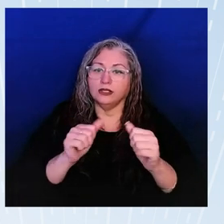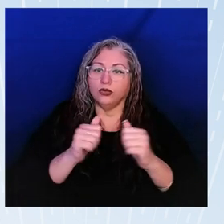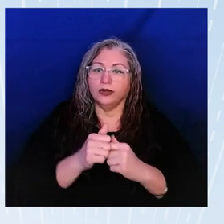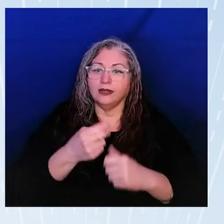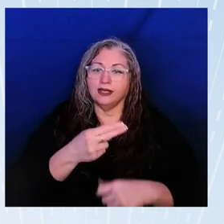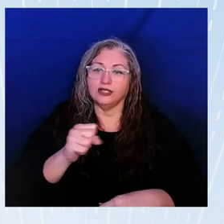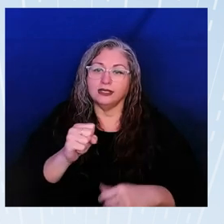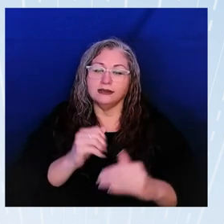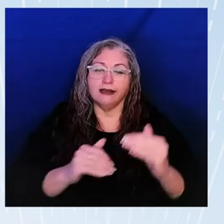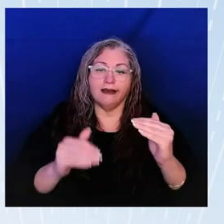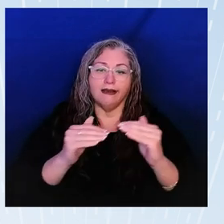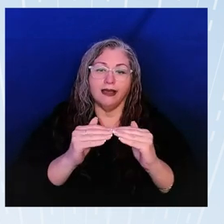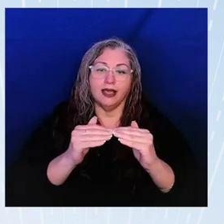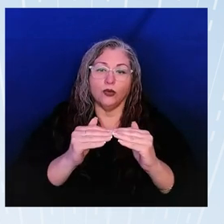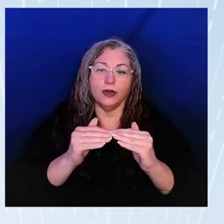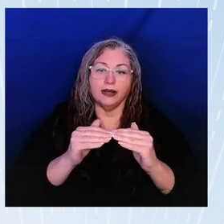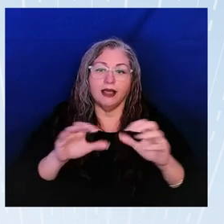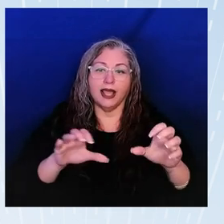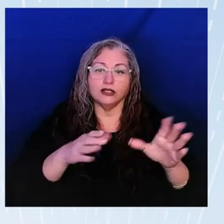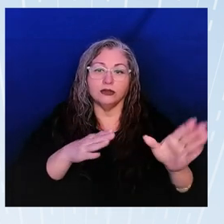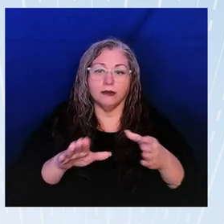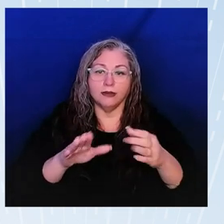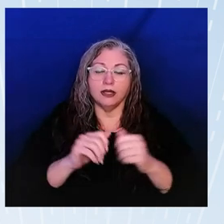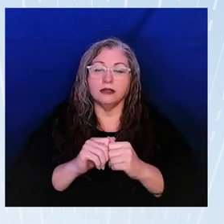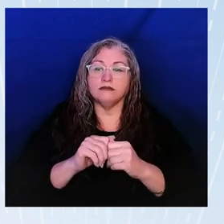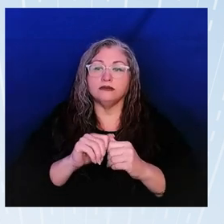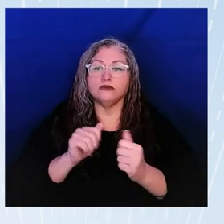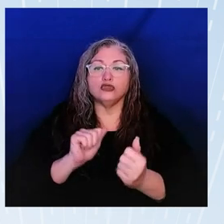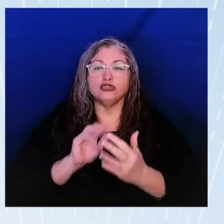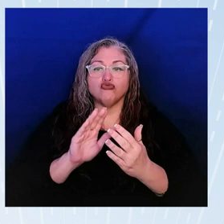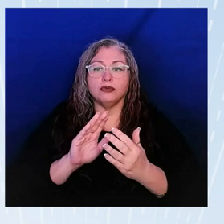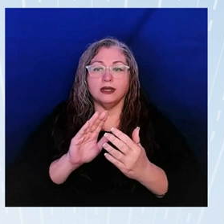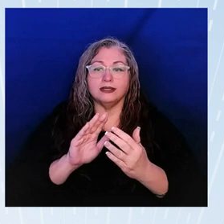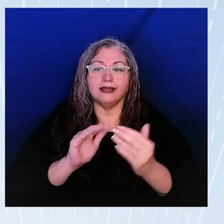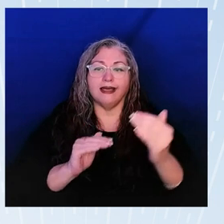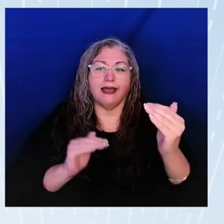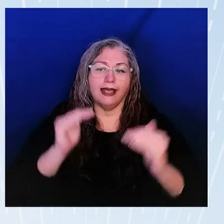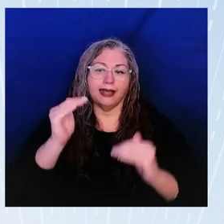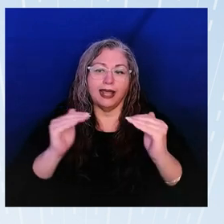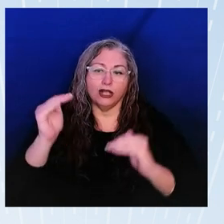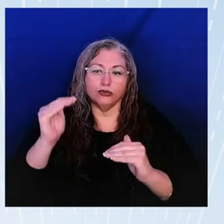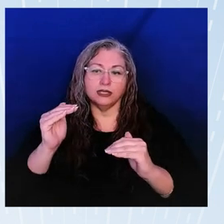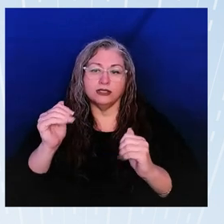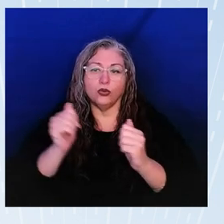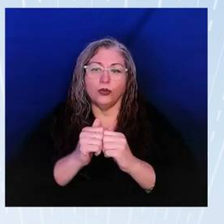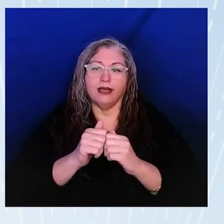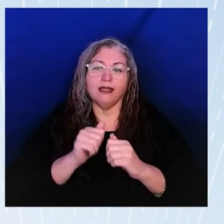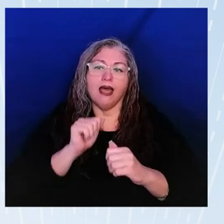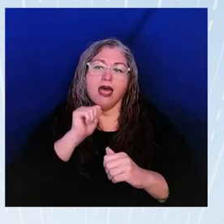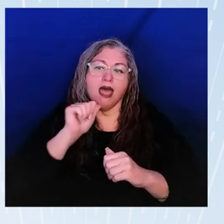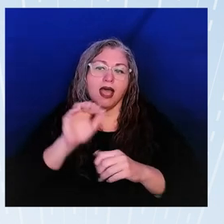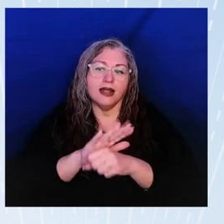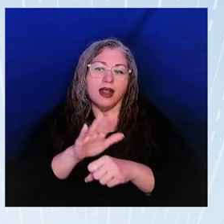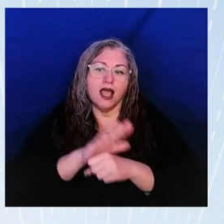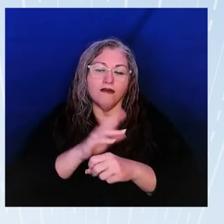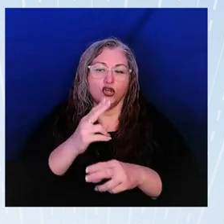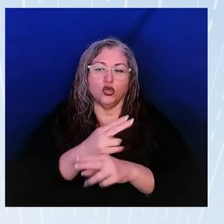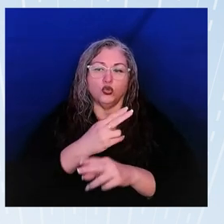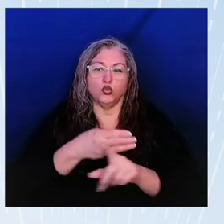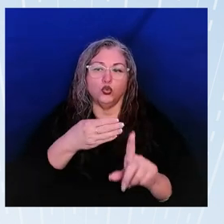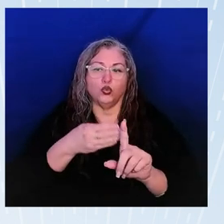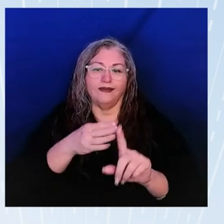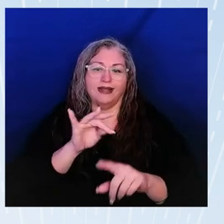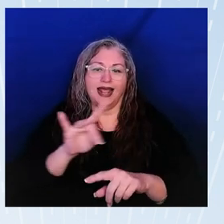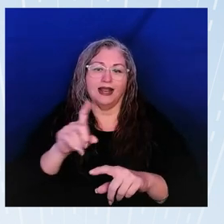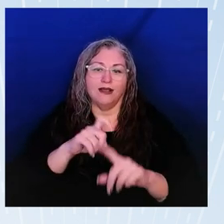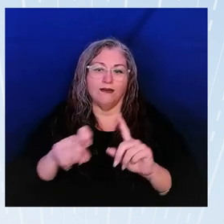the HHS Equity Action Plan to address the inequities causing underutilization of 988 lifeline by AA and